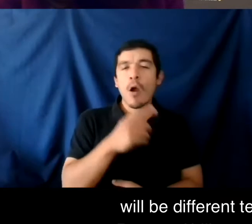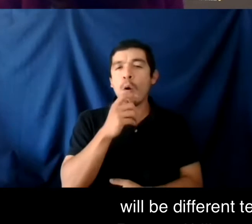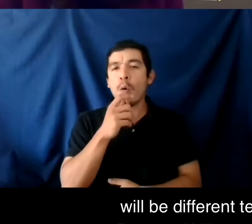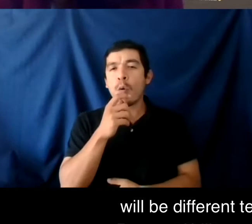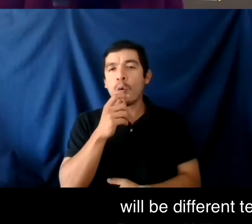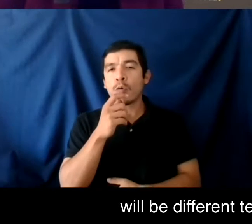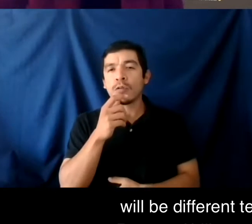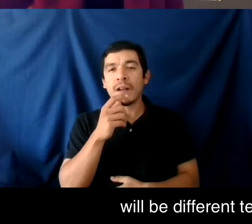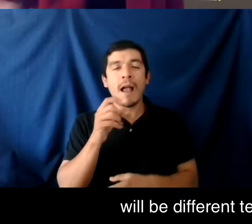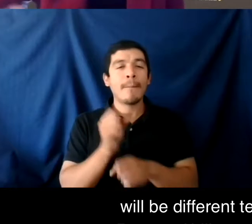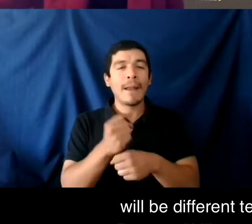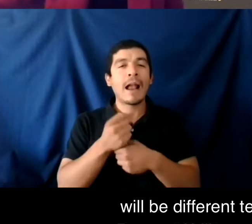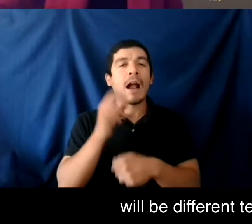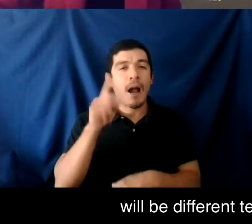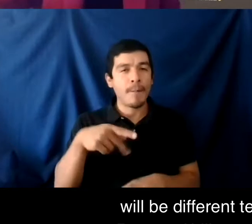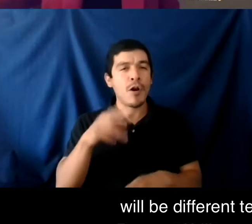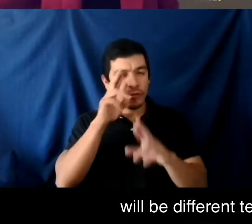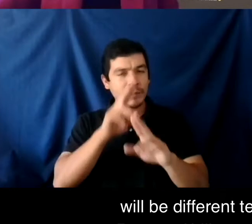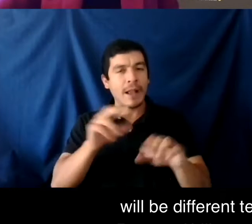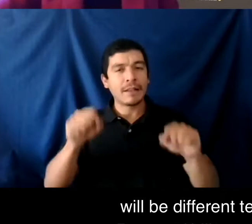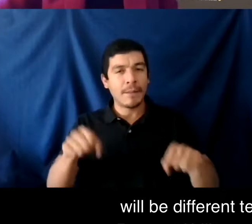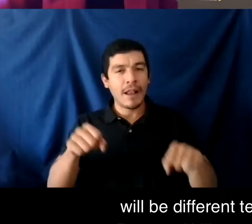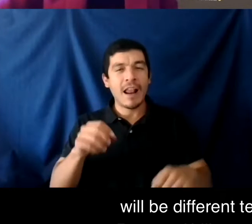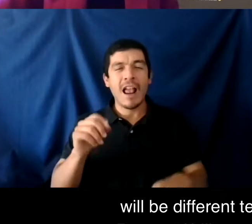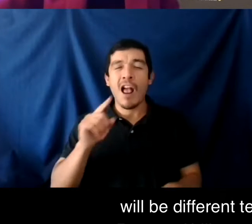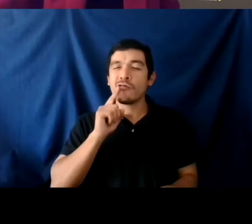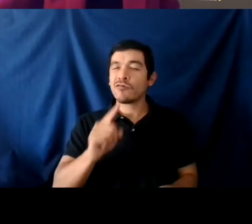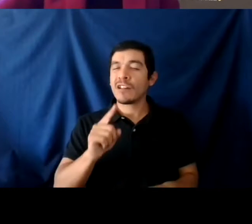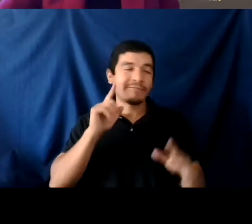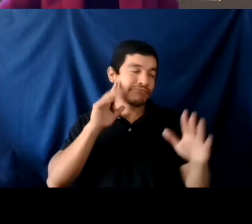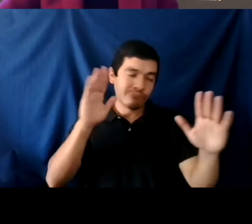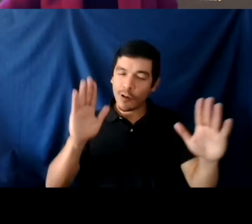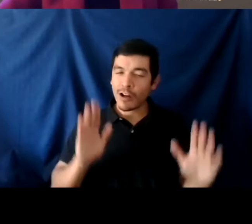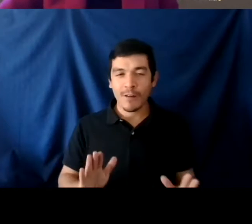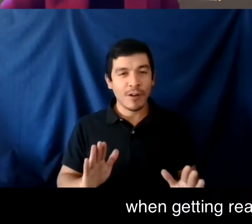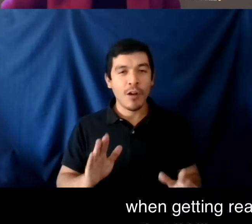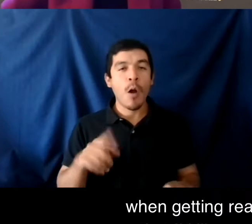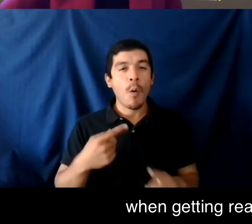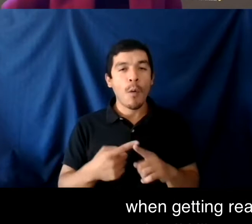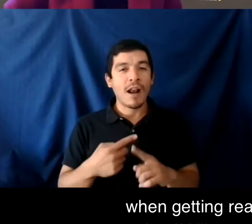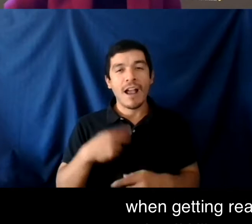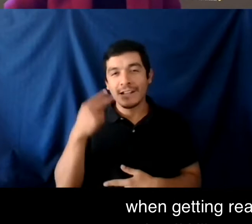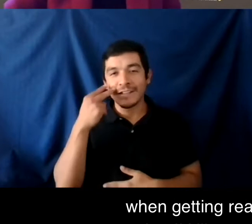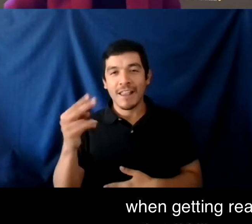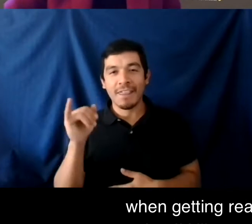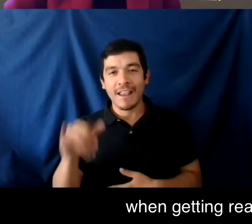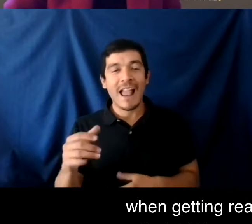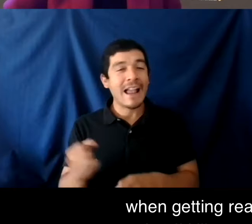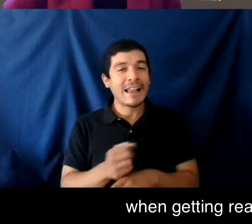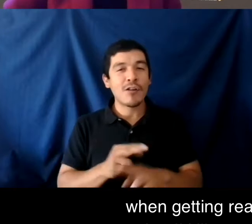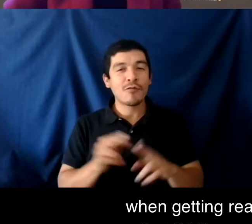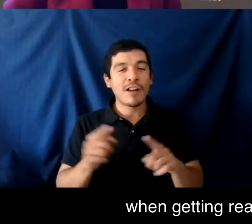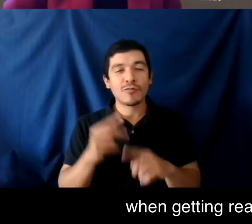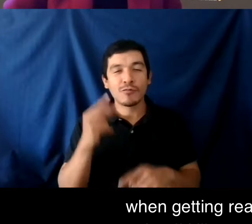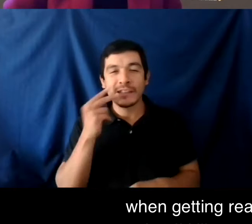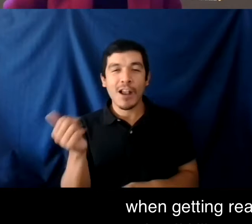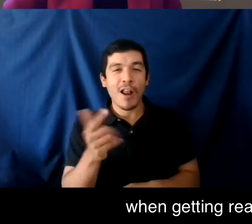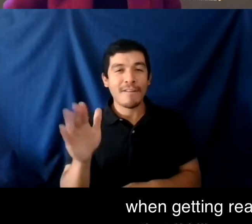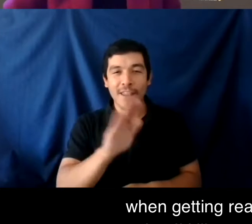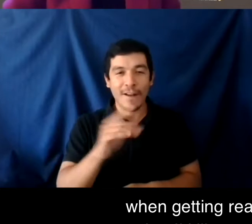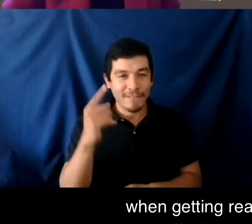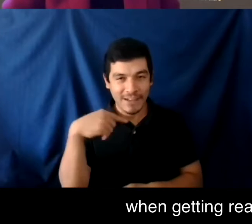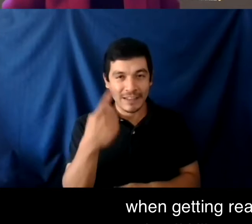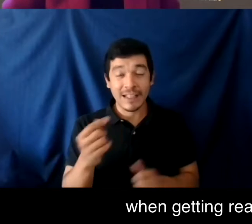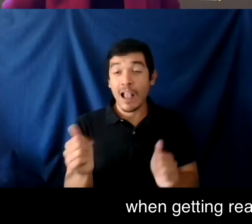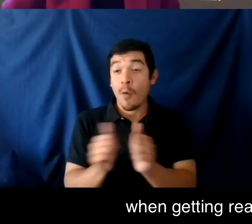constitute RespectAbility, and it is absolutely magnificent when getting ready to see all of that. So with